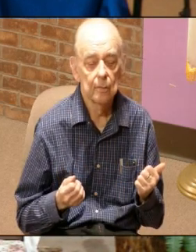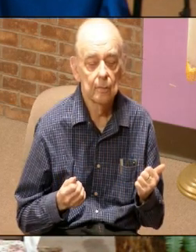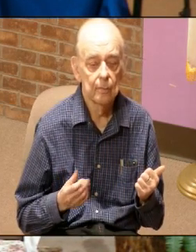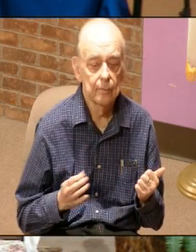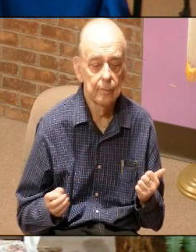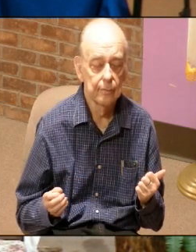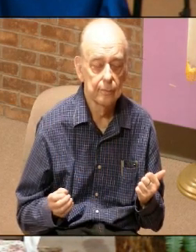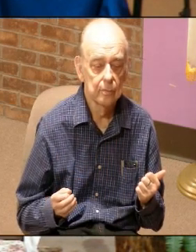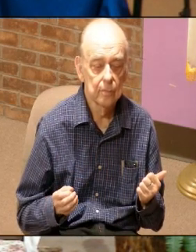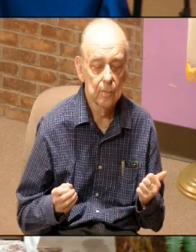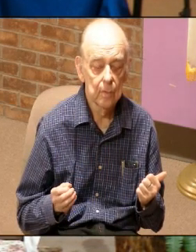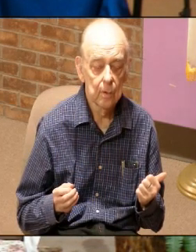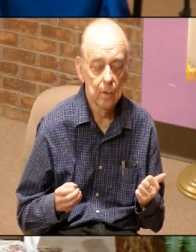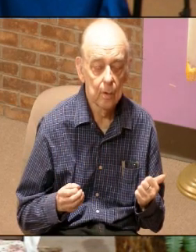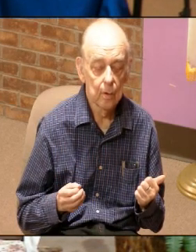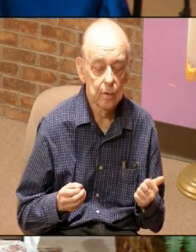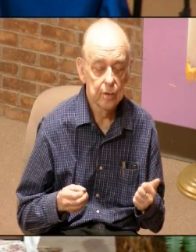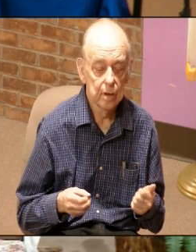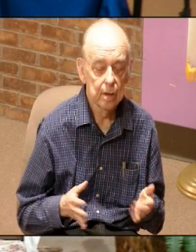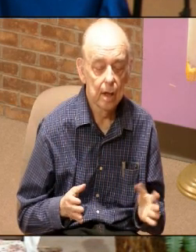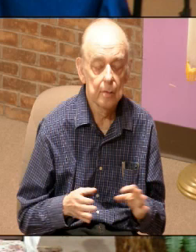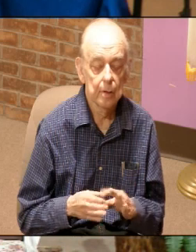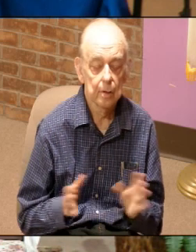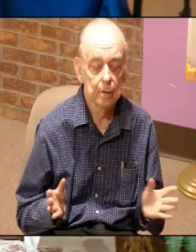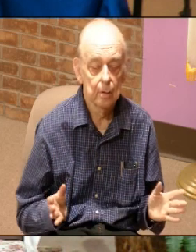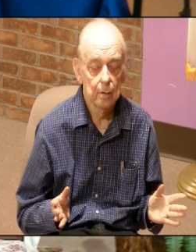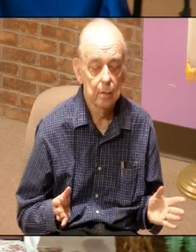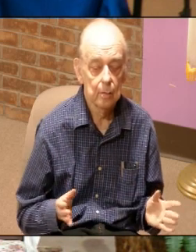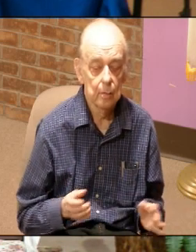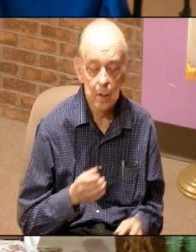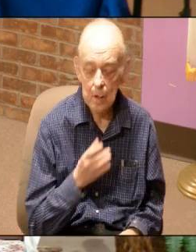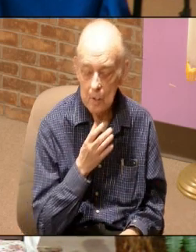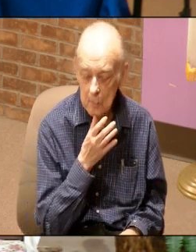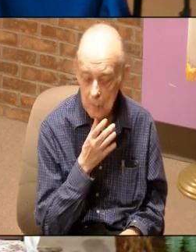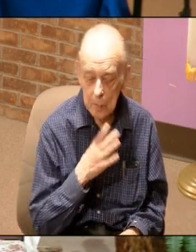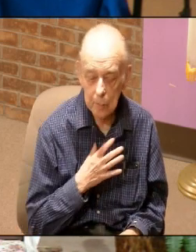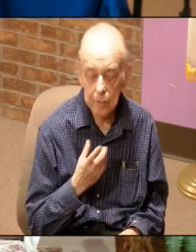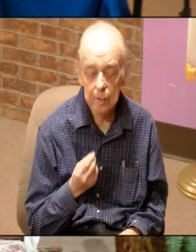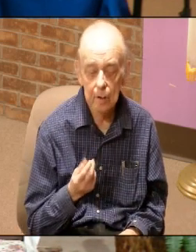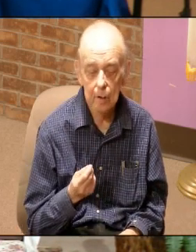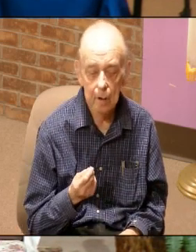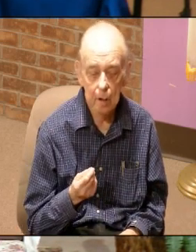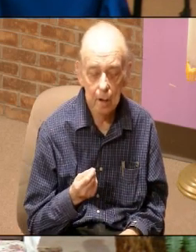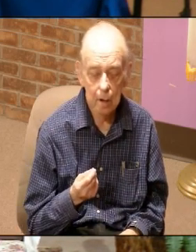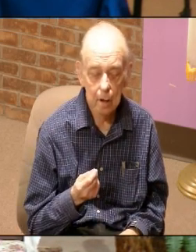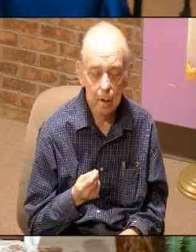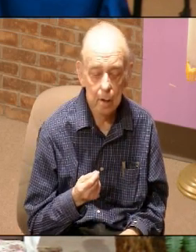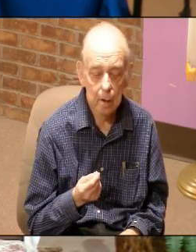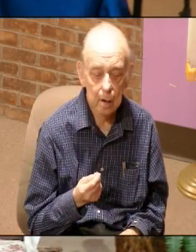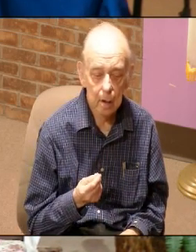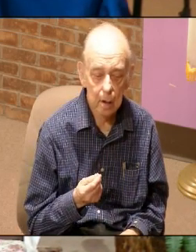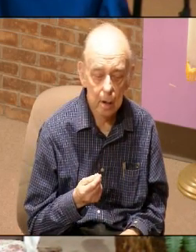or she could let him go. So what does she do? Jochebed